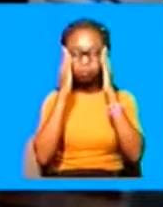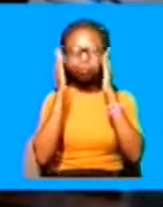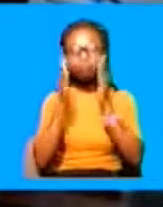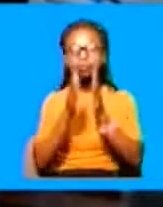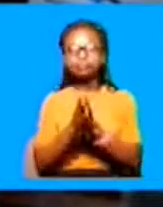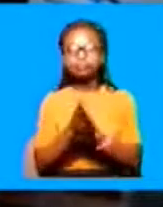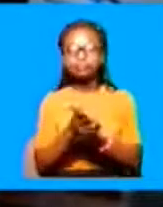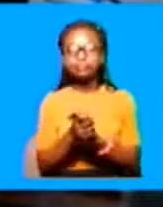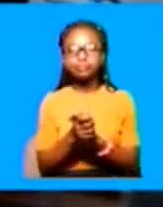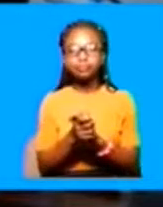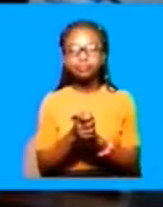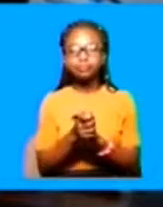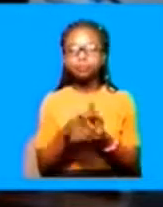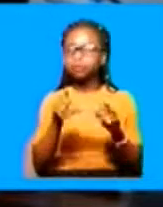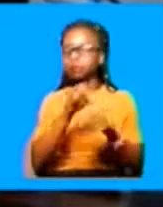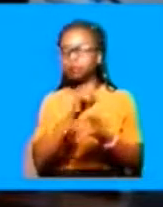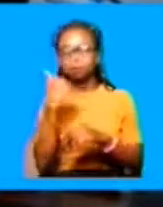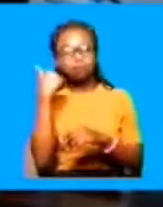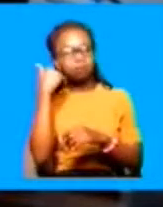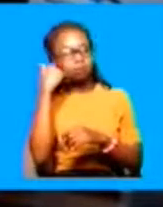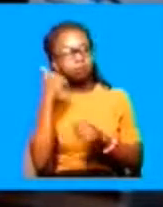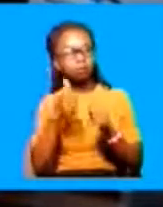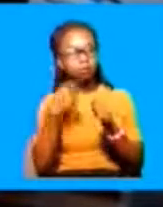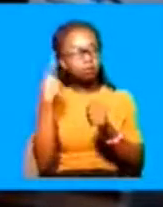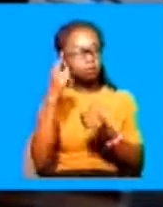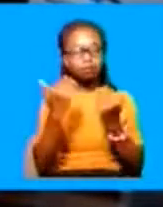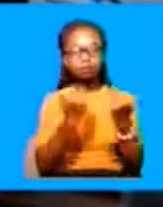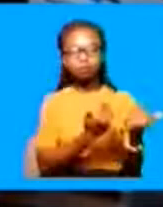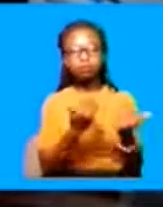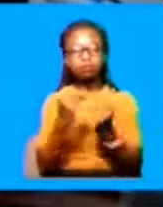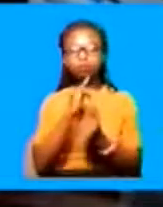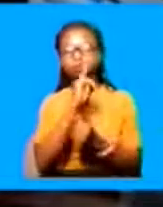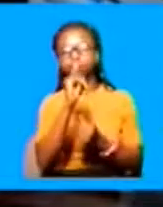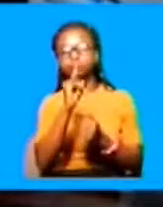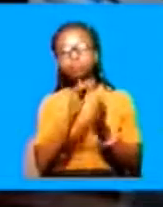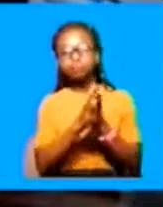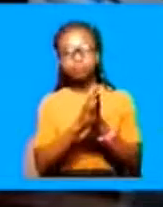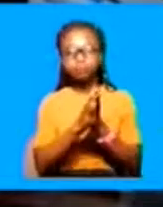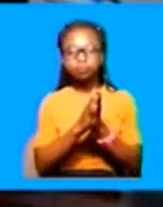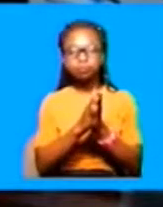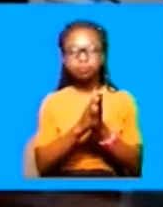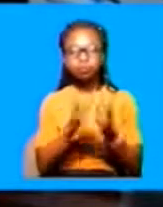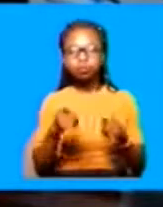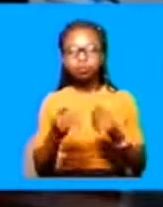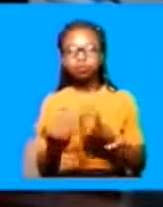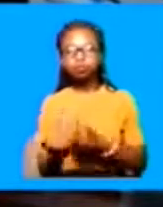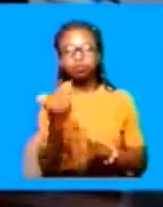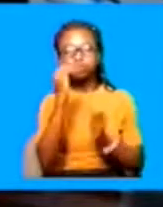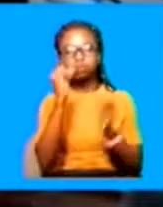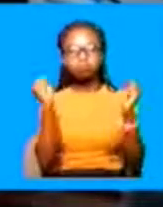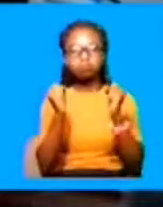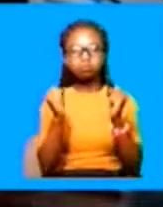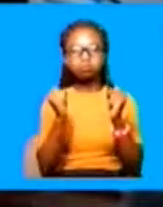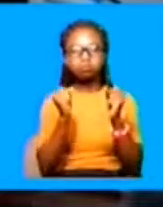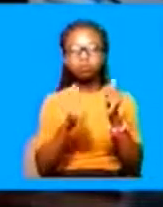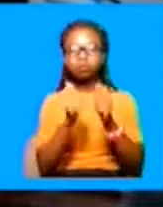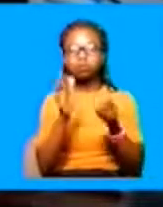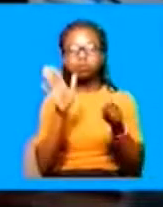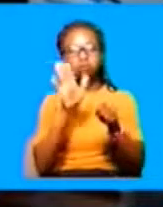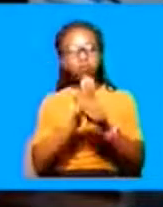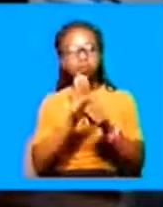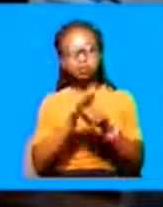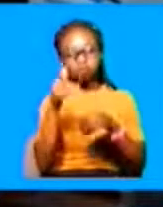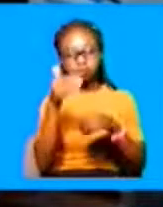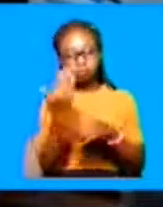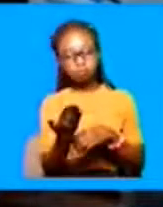winjo. Tuo machielo ma mako nyithindo e wi dongo en malaria, ma be ng'eny ahinya